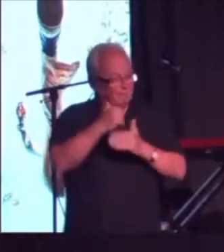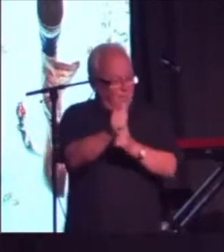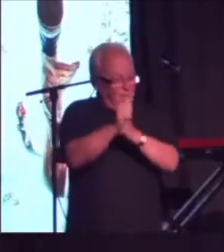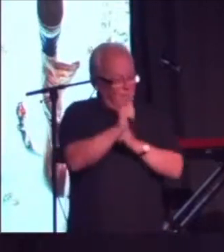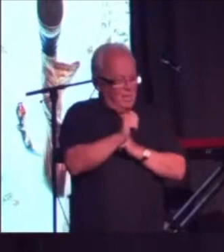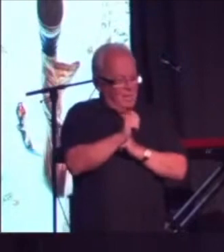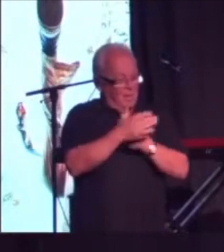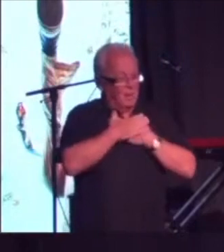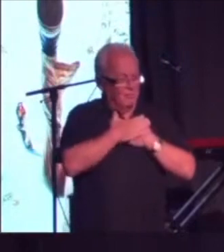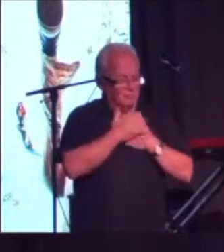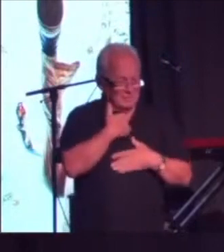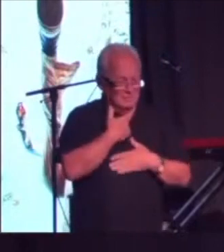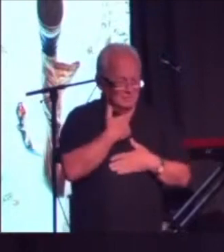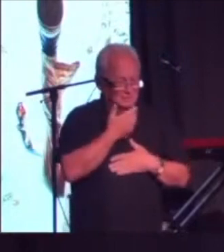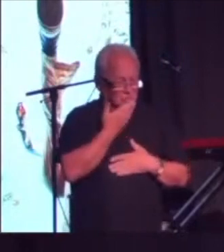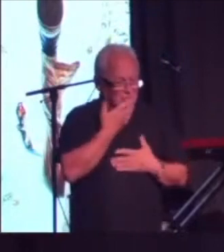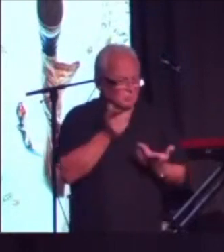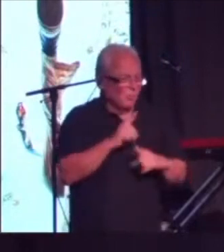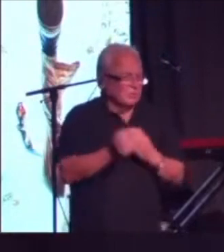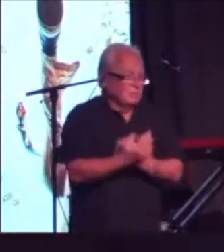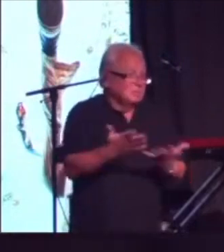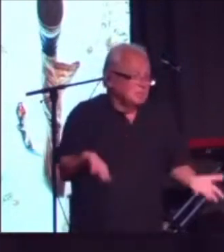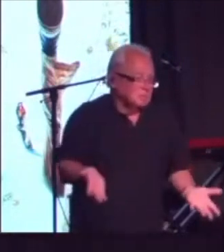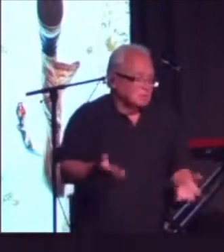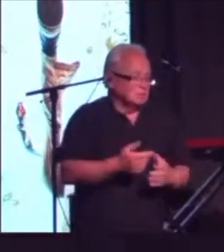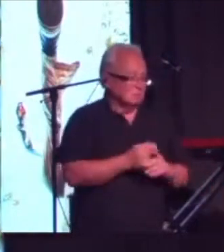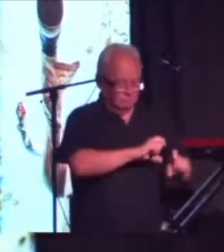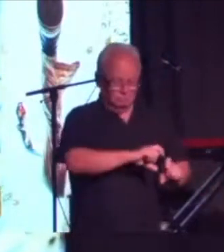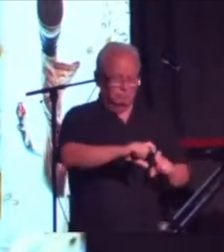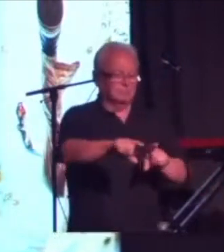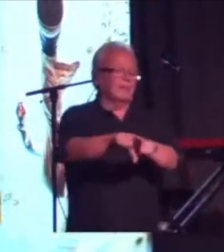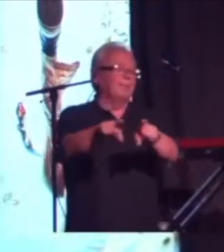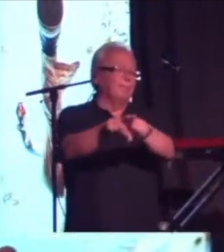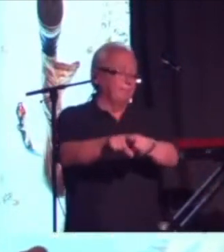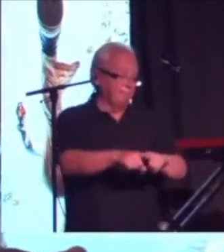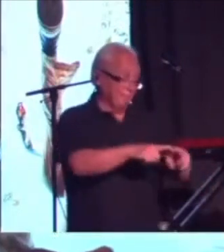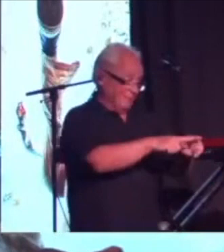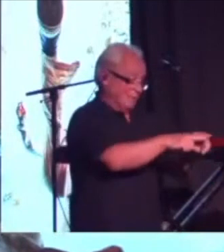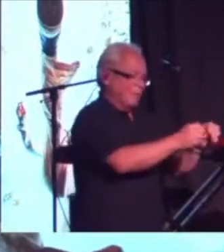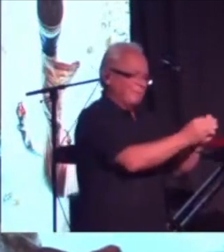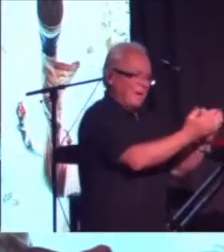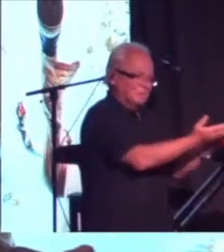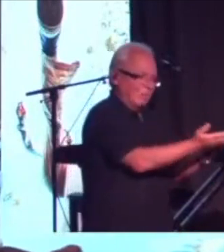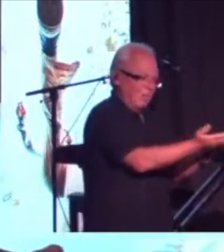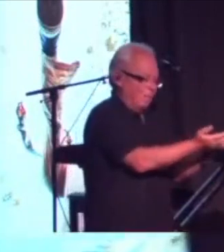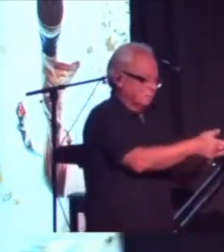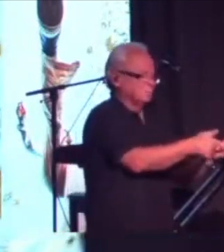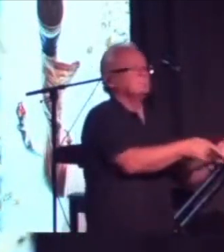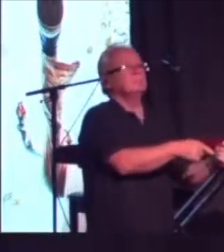worst. But the subtle challenge of biblical friendship is not probably, I believed, in the ability to love someone at their